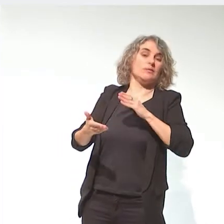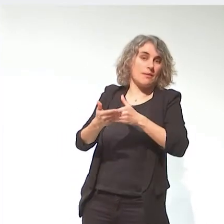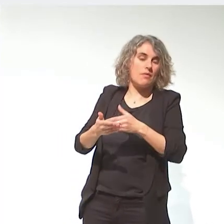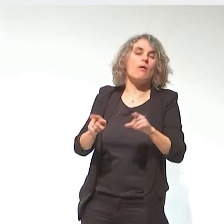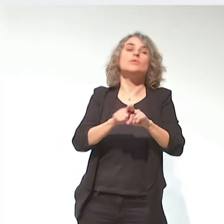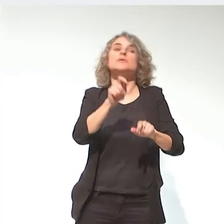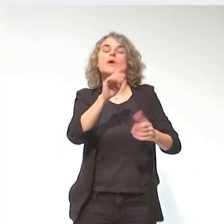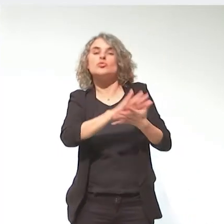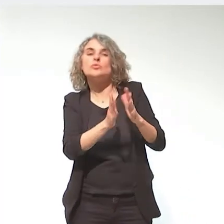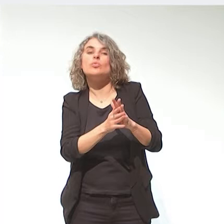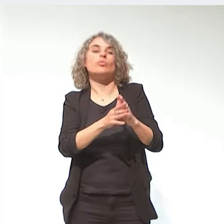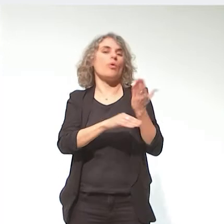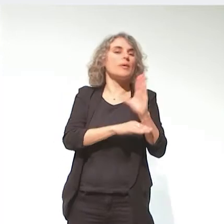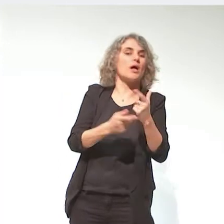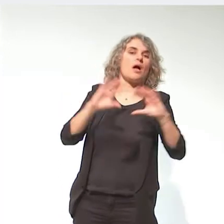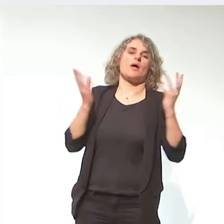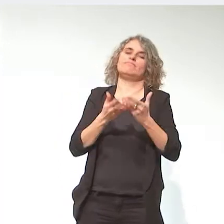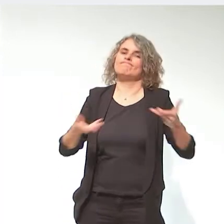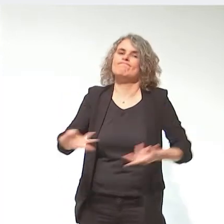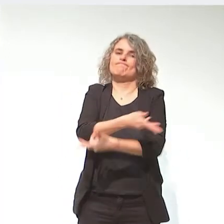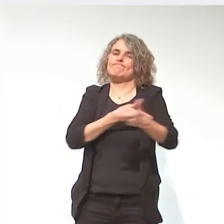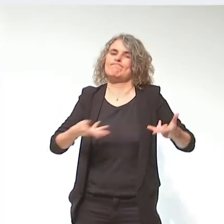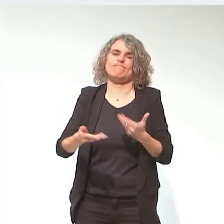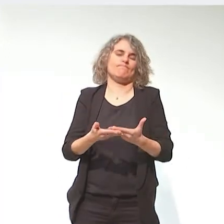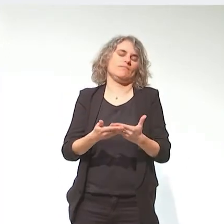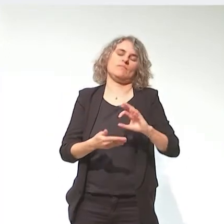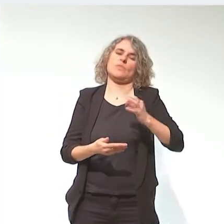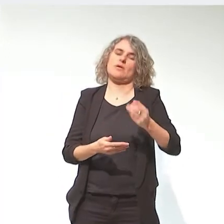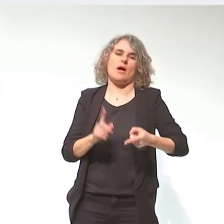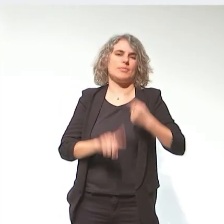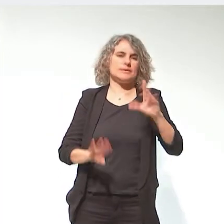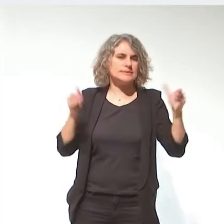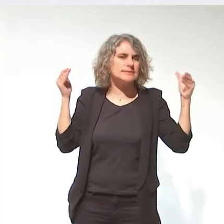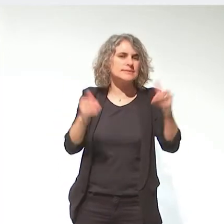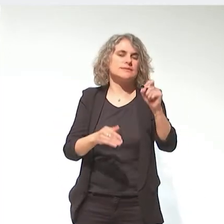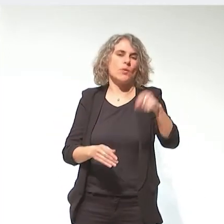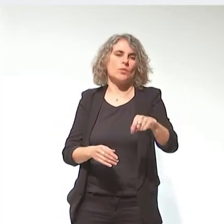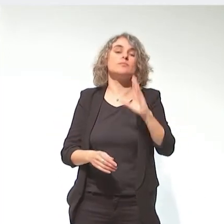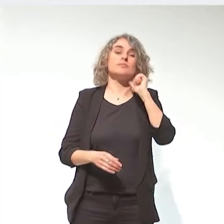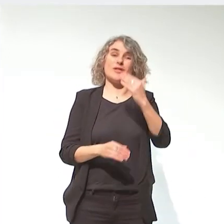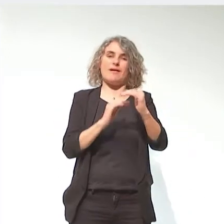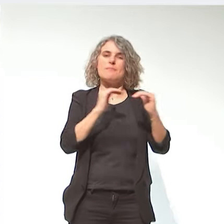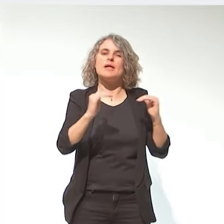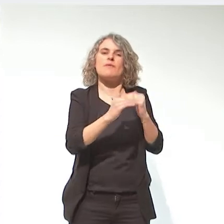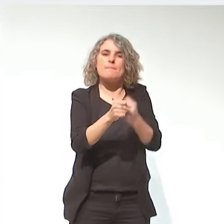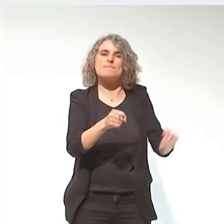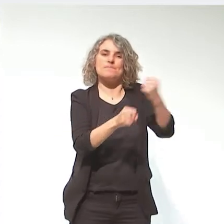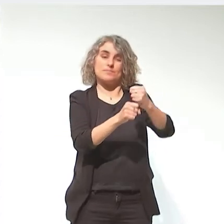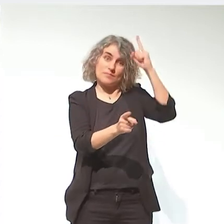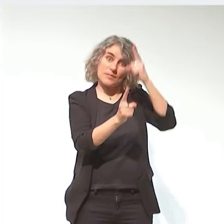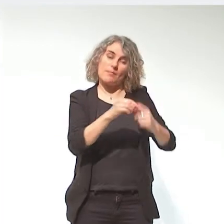be key. This is why we launched the Disability Platform last year. It